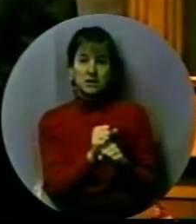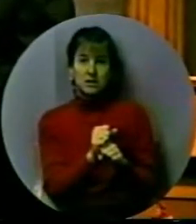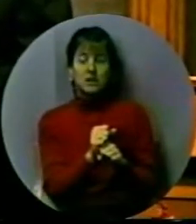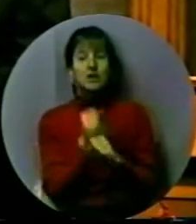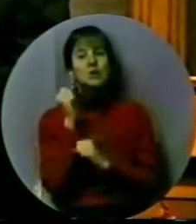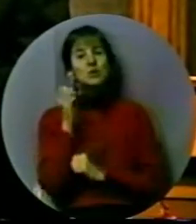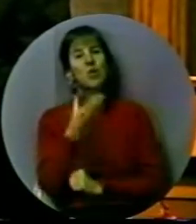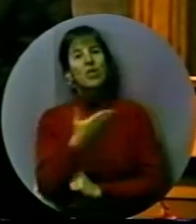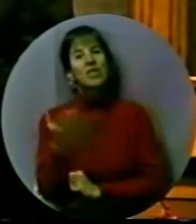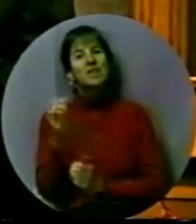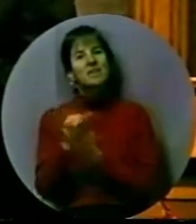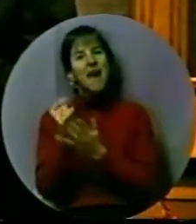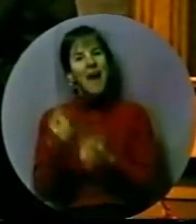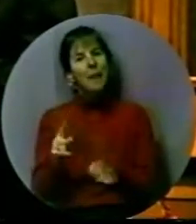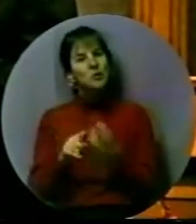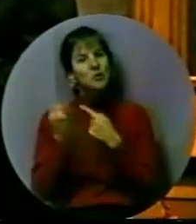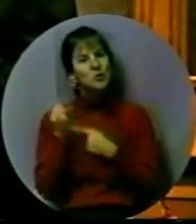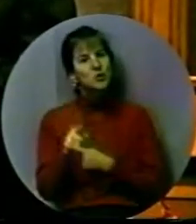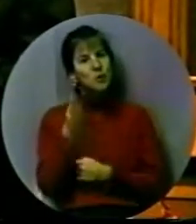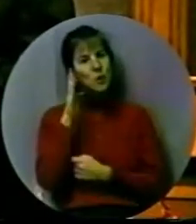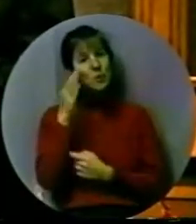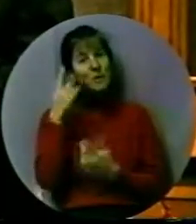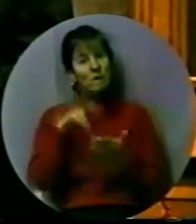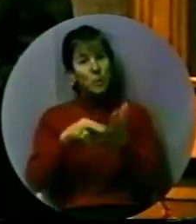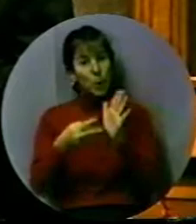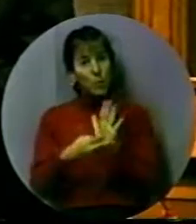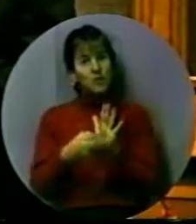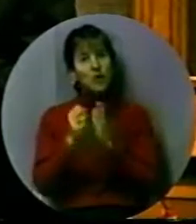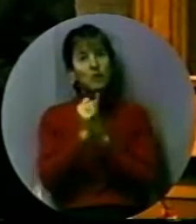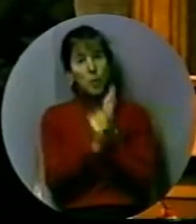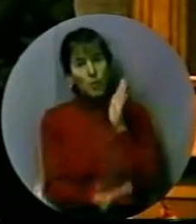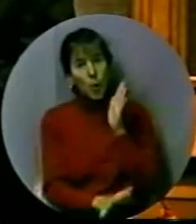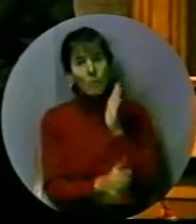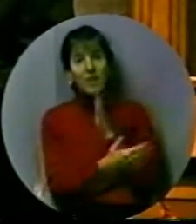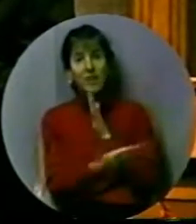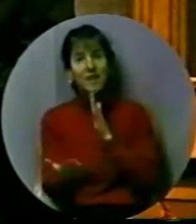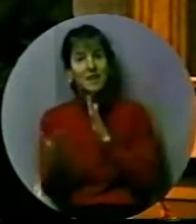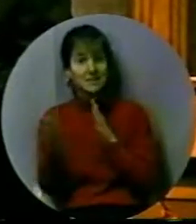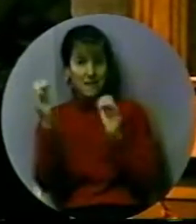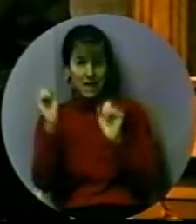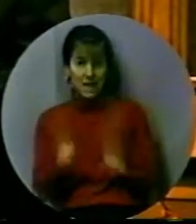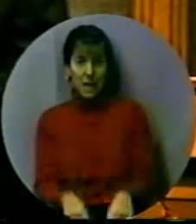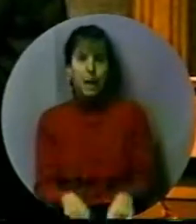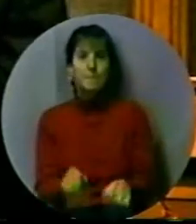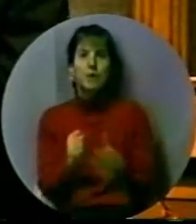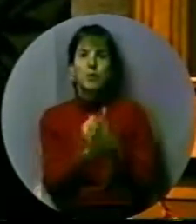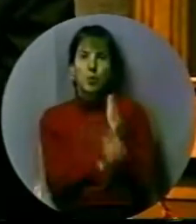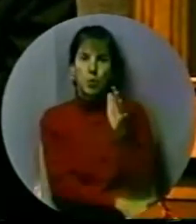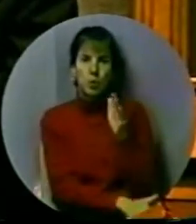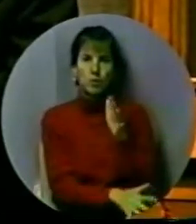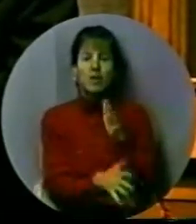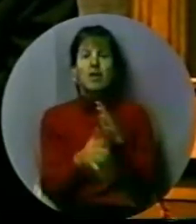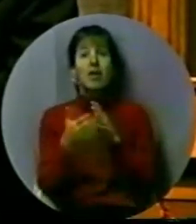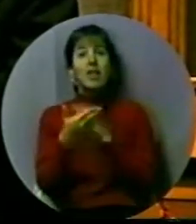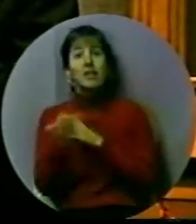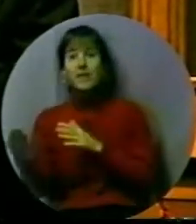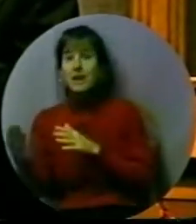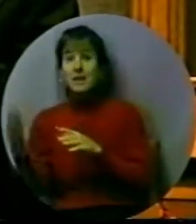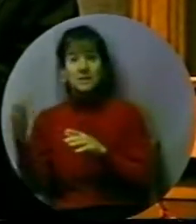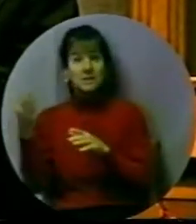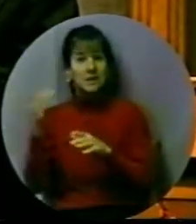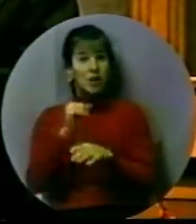And so the things that happen to you will be for the purpose of removing the things that can be moved. The things that are